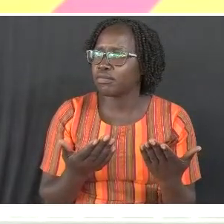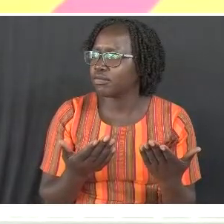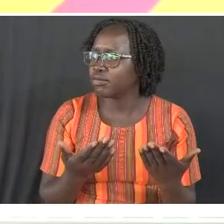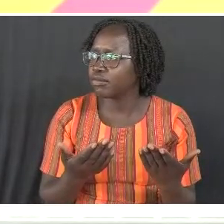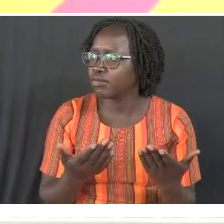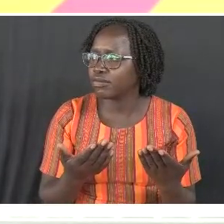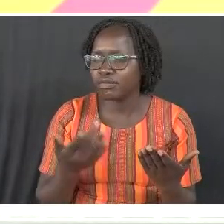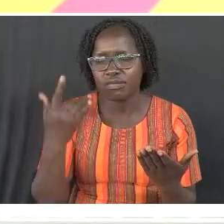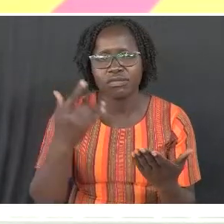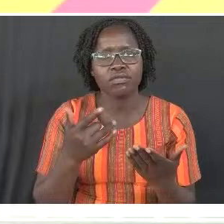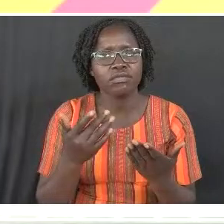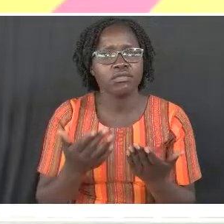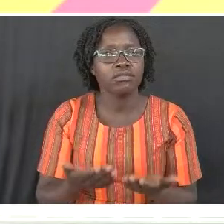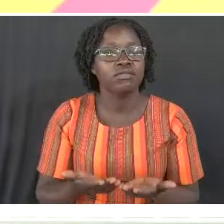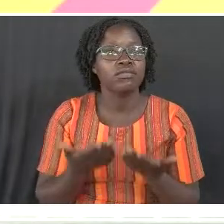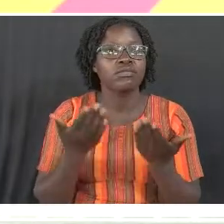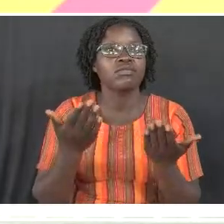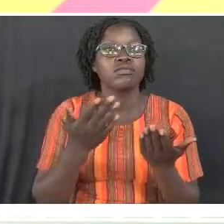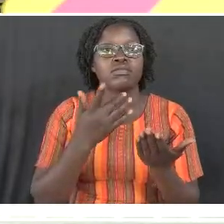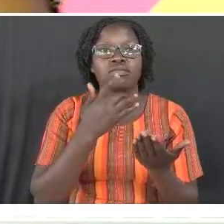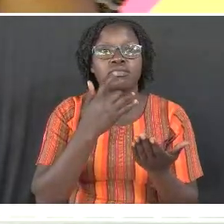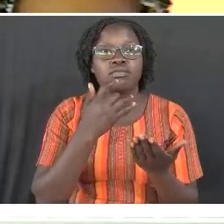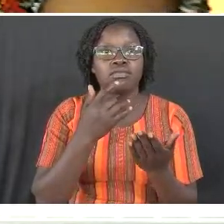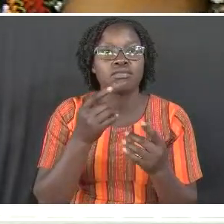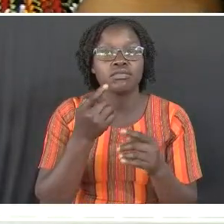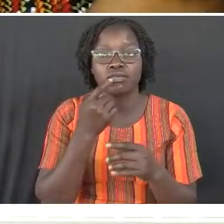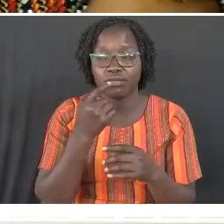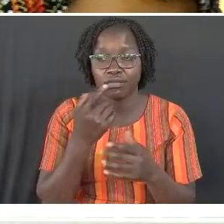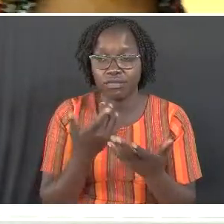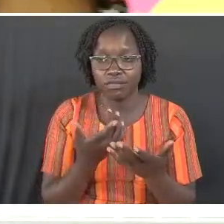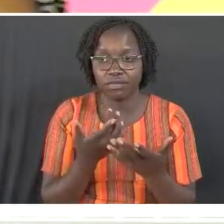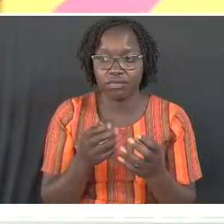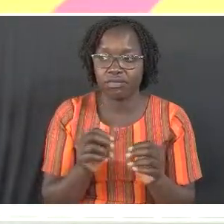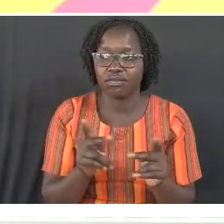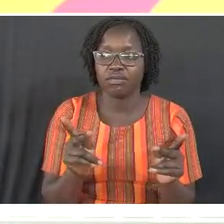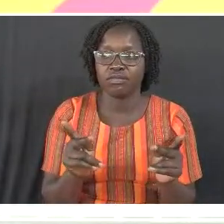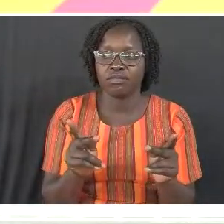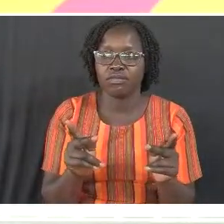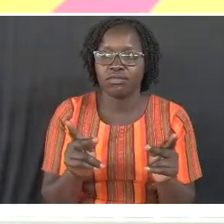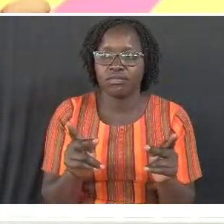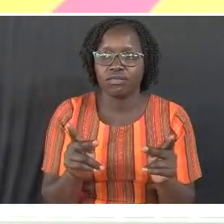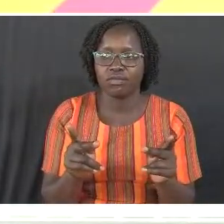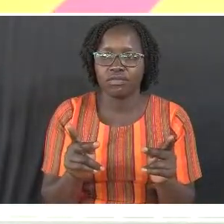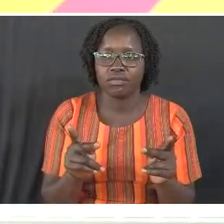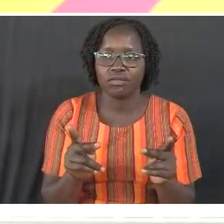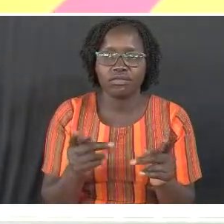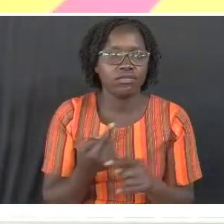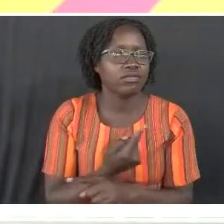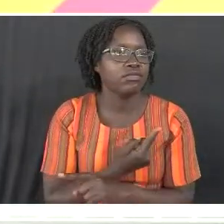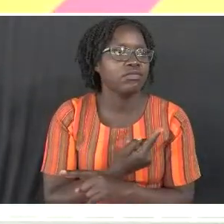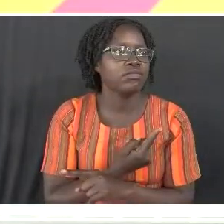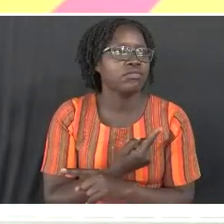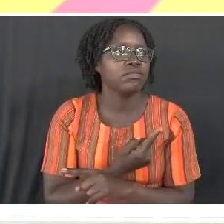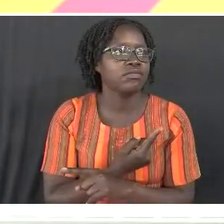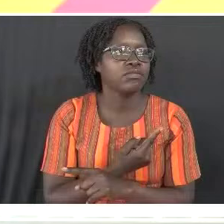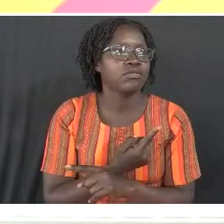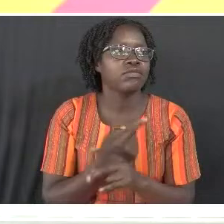for whitening your teeth? Okay, it's a controversial topic.